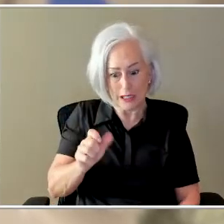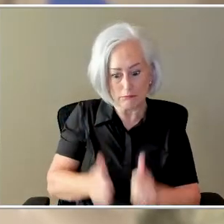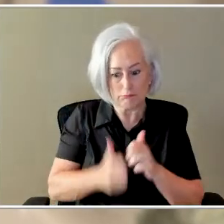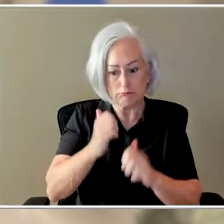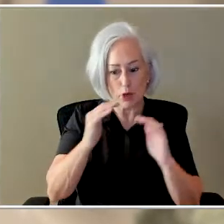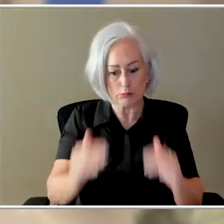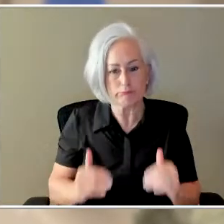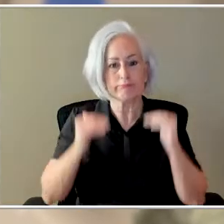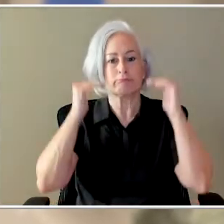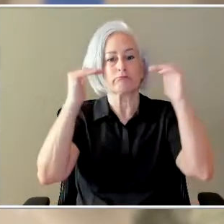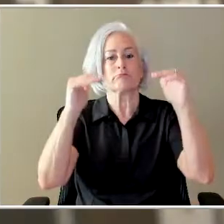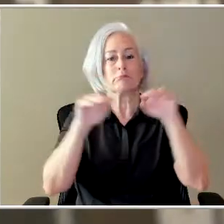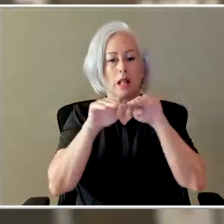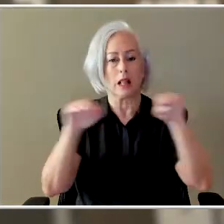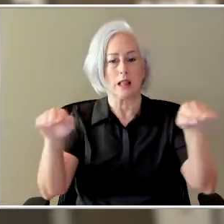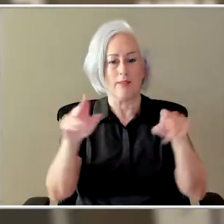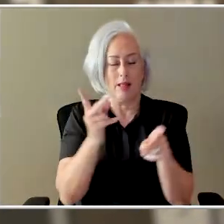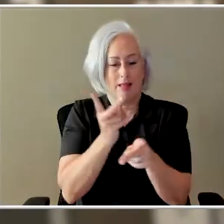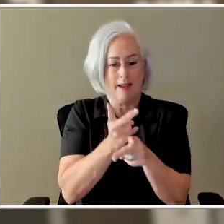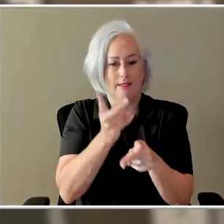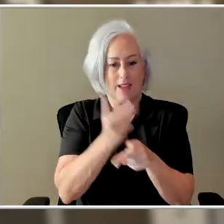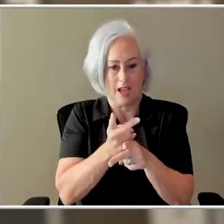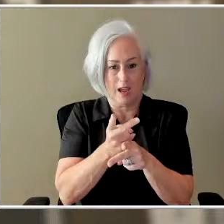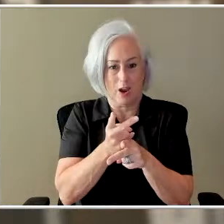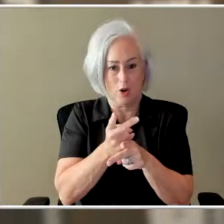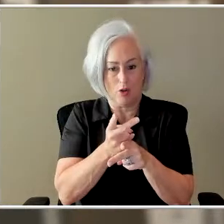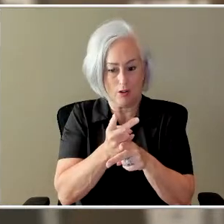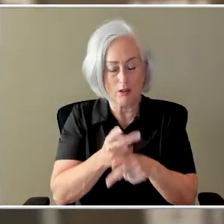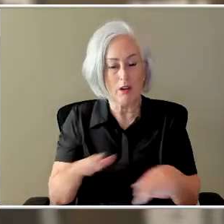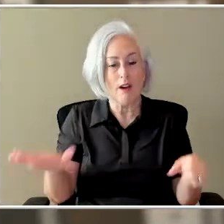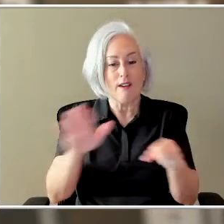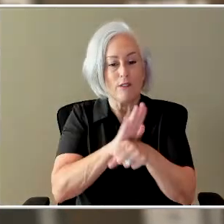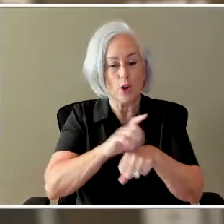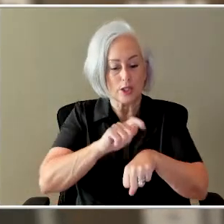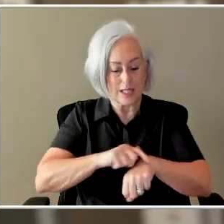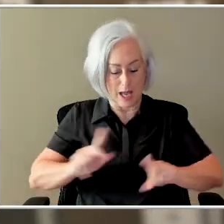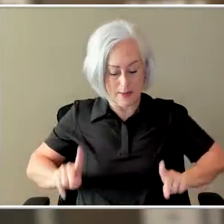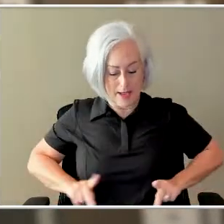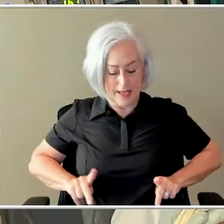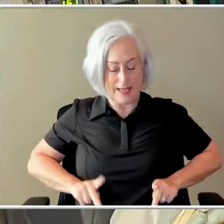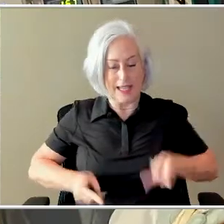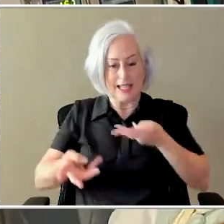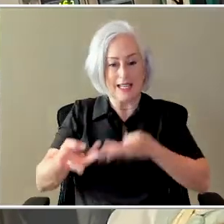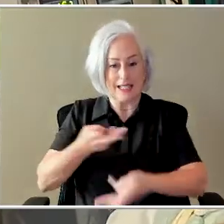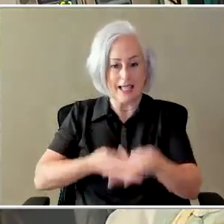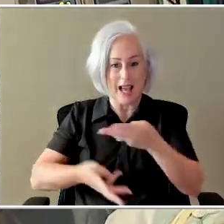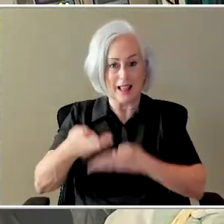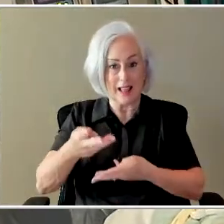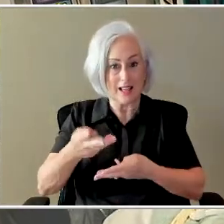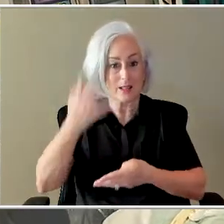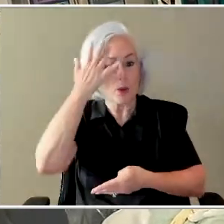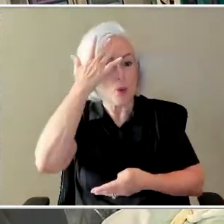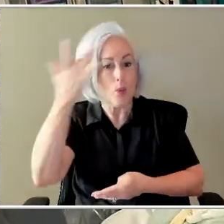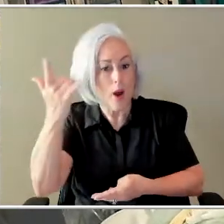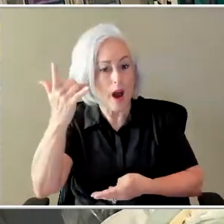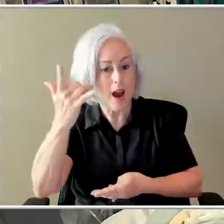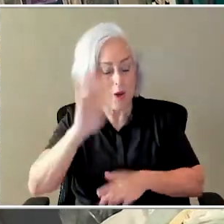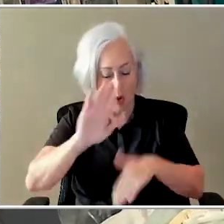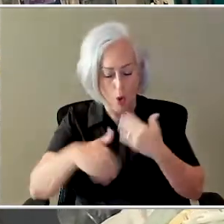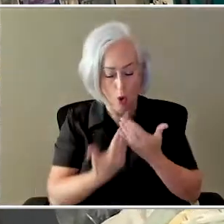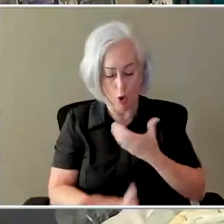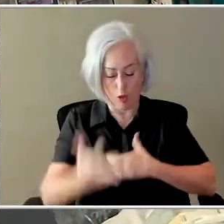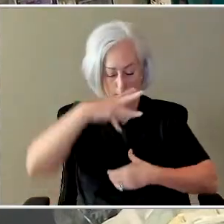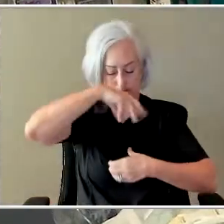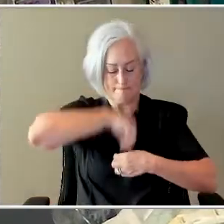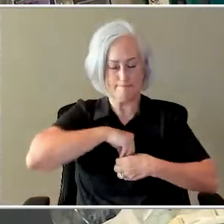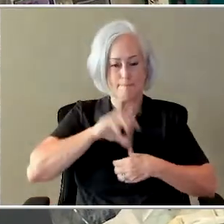machine you could think of, he was on full-time kidney dialysis because his entire body, all of his organs were shutting down. Kurt would spend 16 days